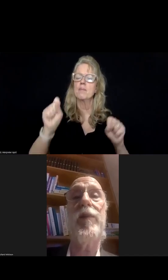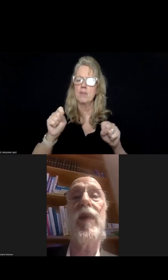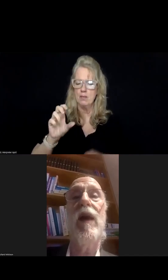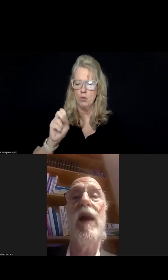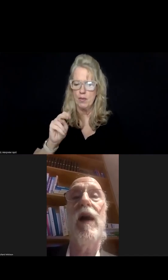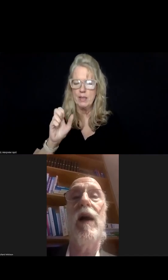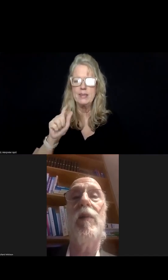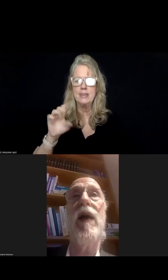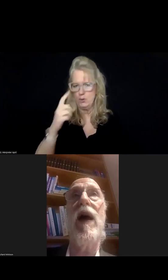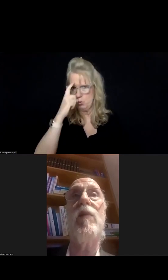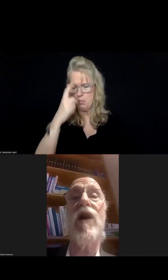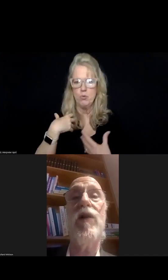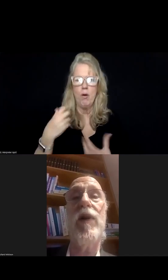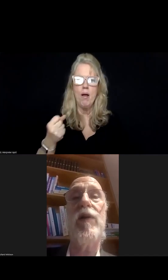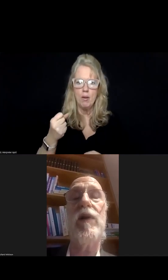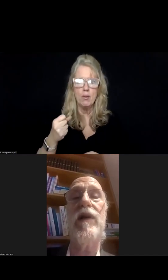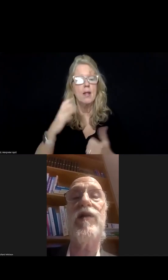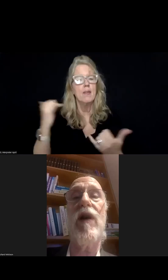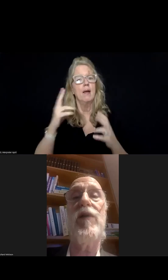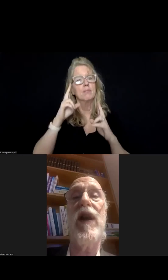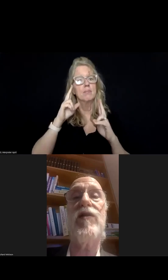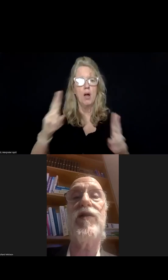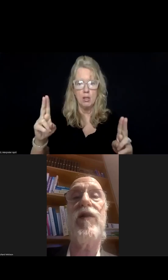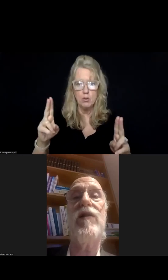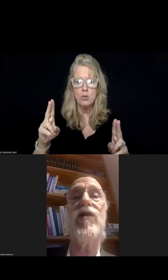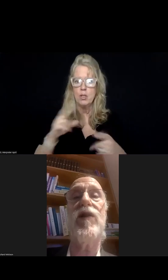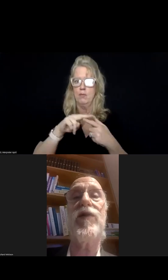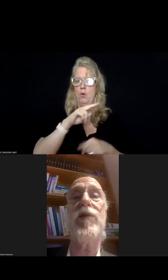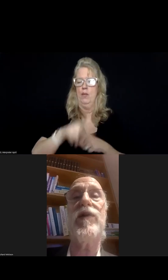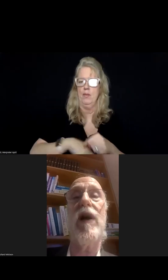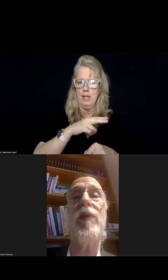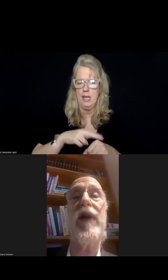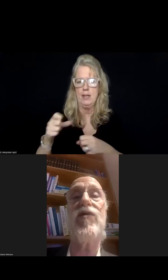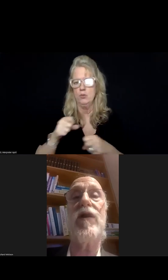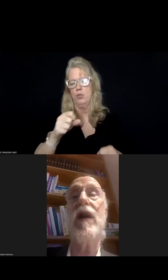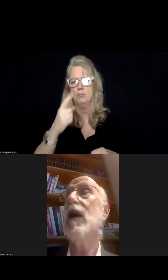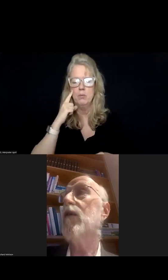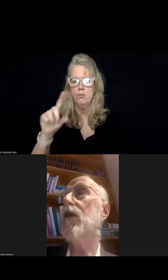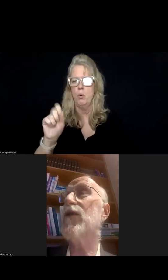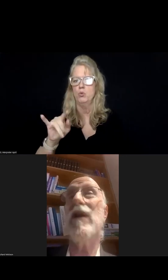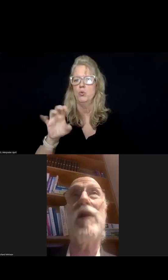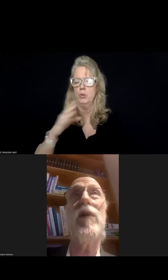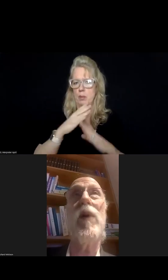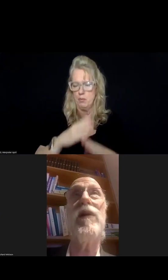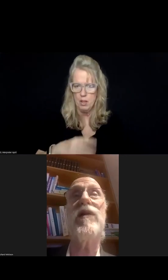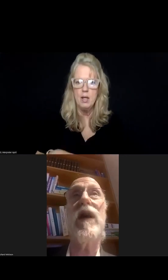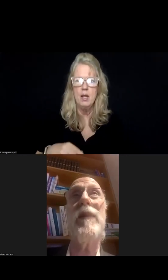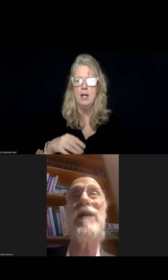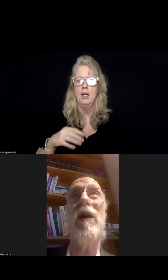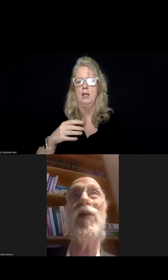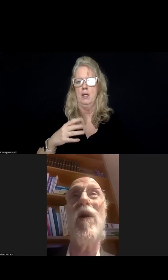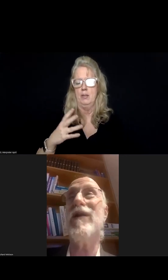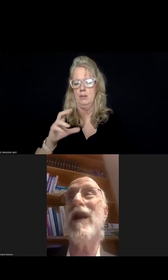Caucus that was honoring the release of the National Strategy for Suicide Prevention. For those of you not aware, the